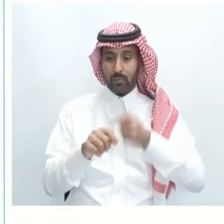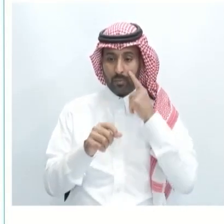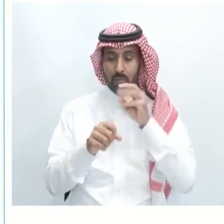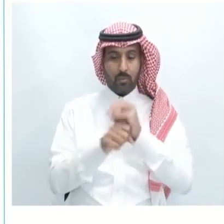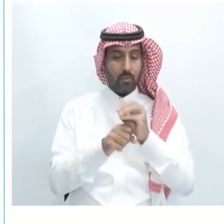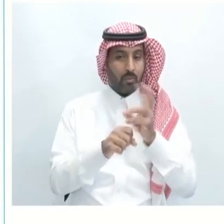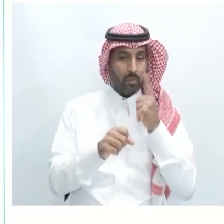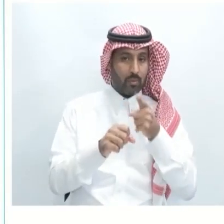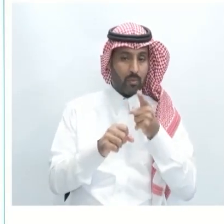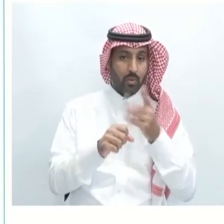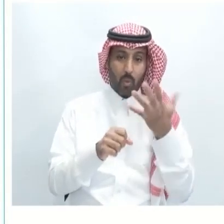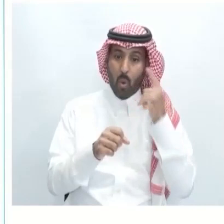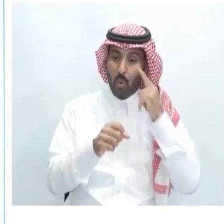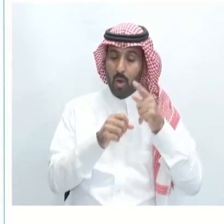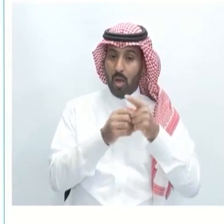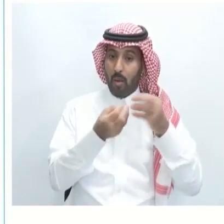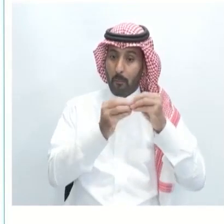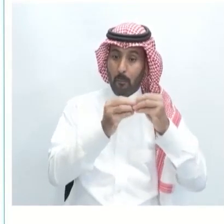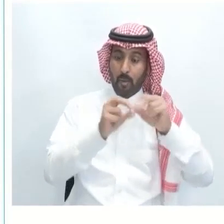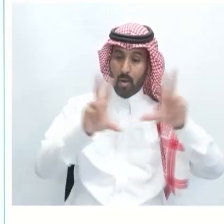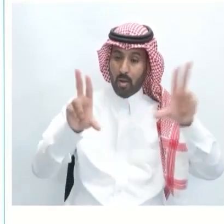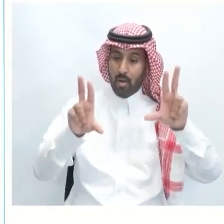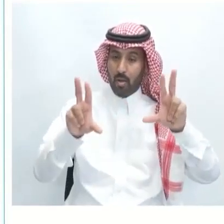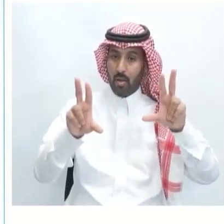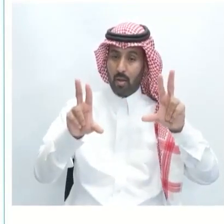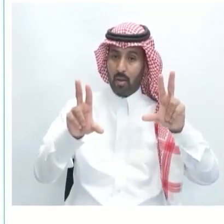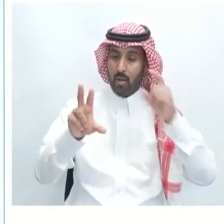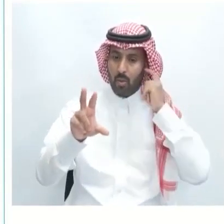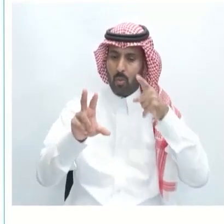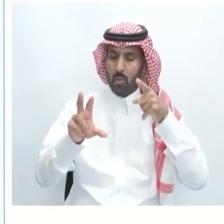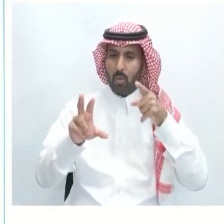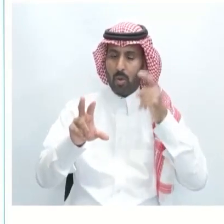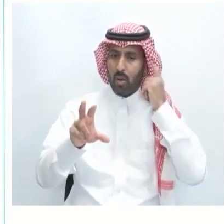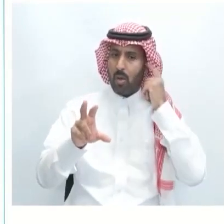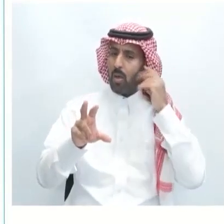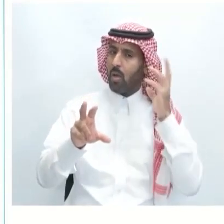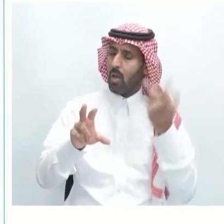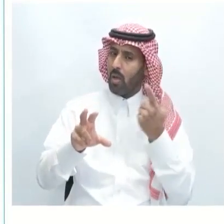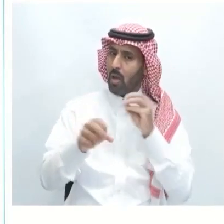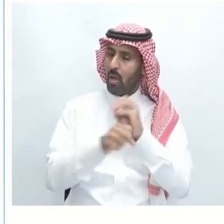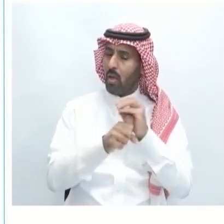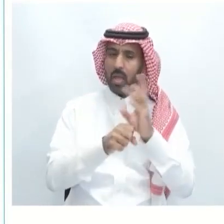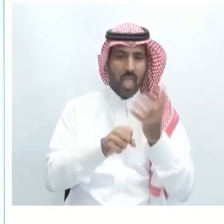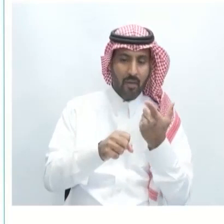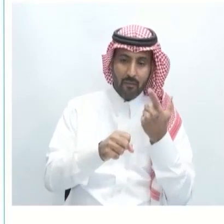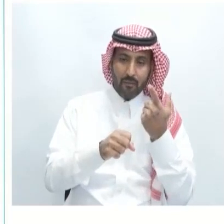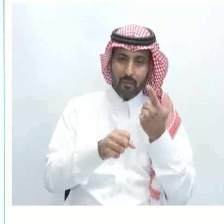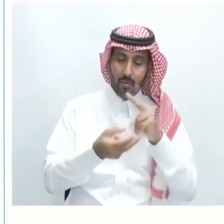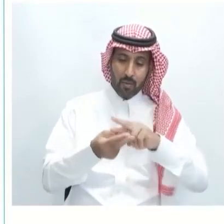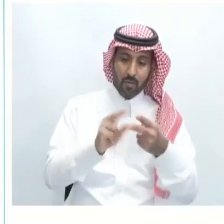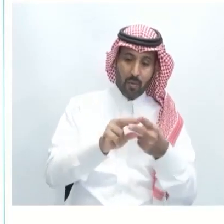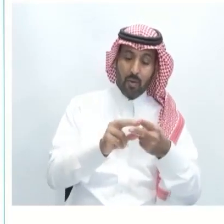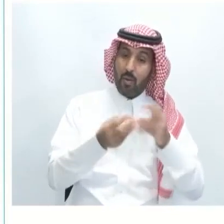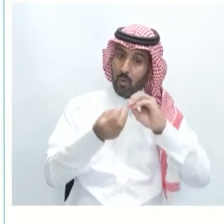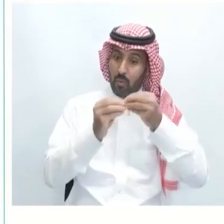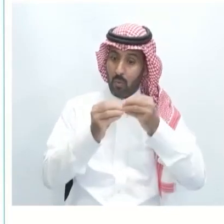announce to the viewers that a new technology had been created. Astonished viewers listened as he explained that this technology would make it